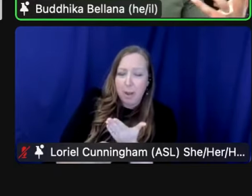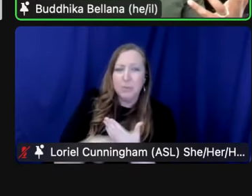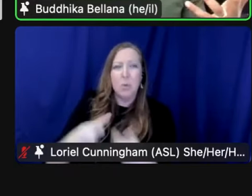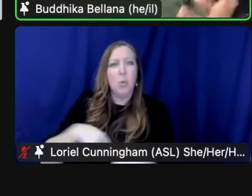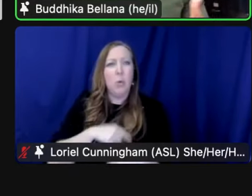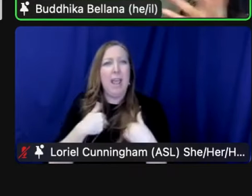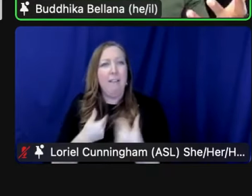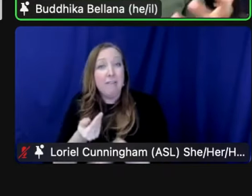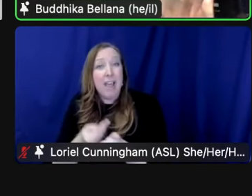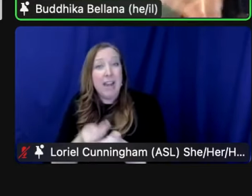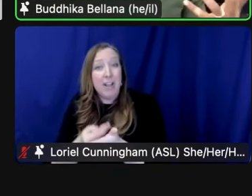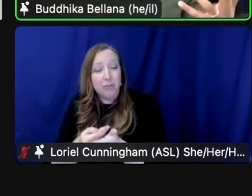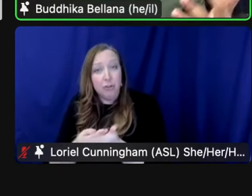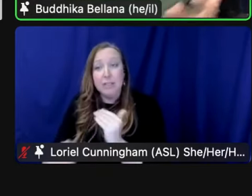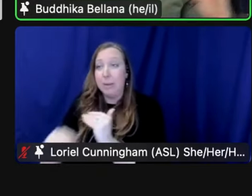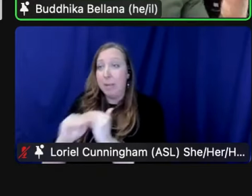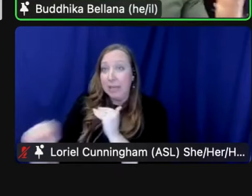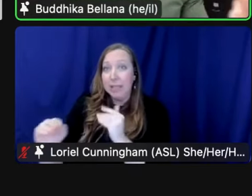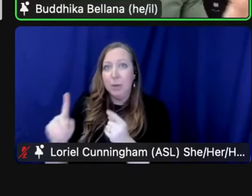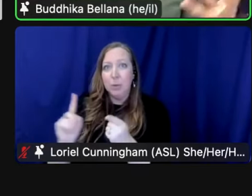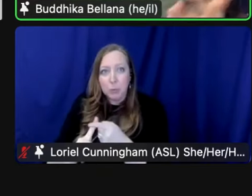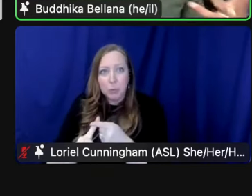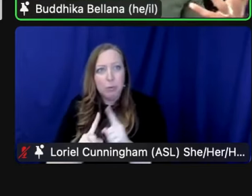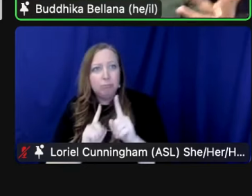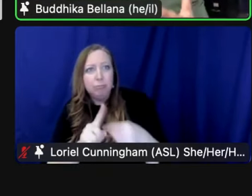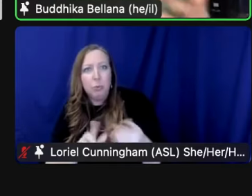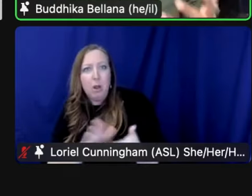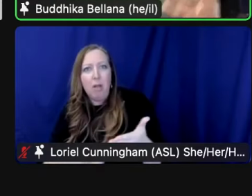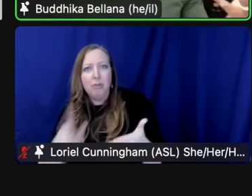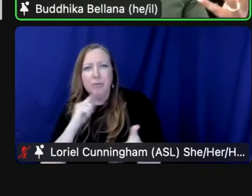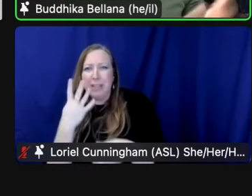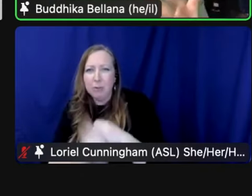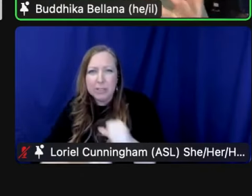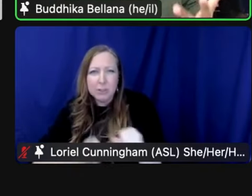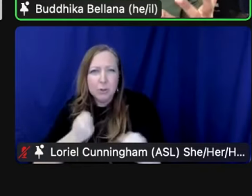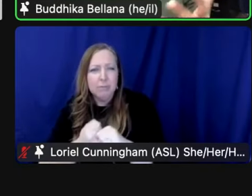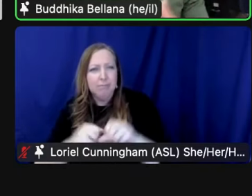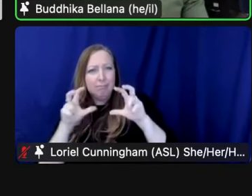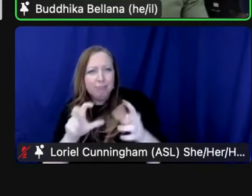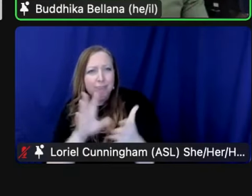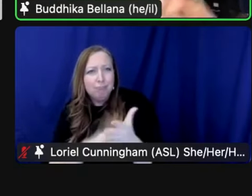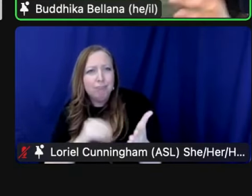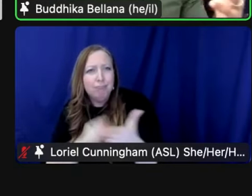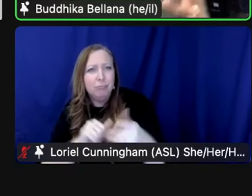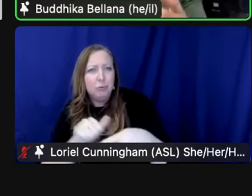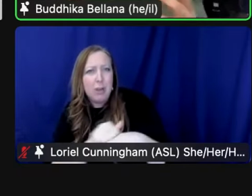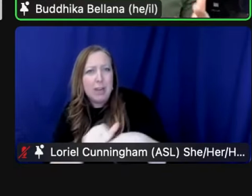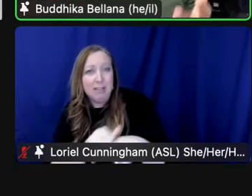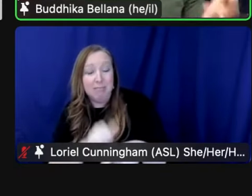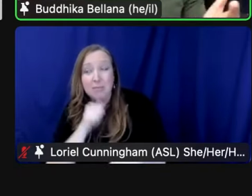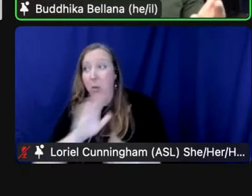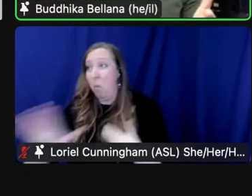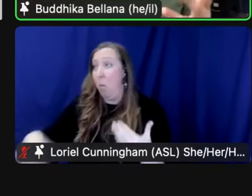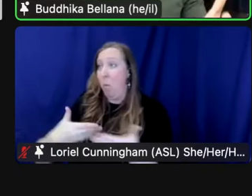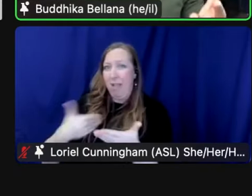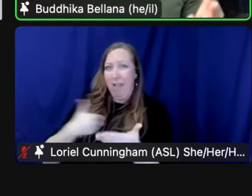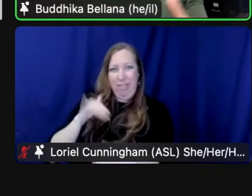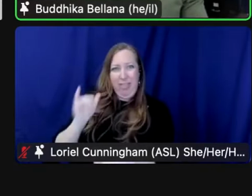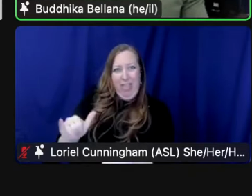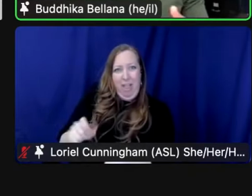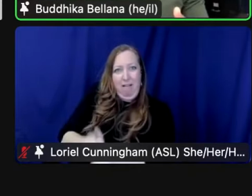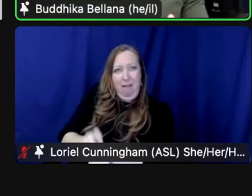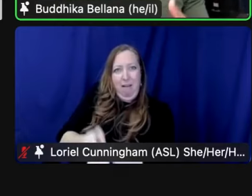several years learning and training. And not everyone has that kind of money or time. And it's not just academic careers that are at stake,